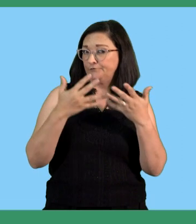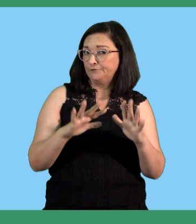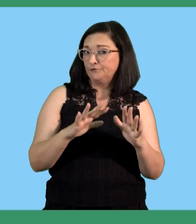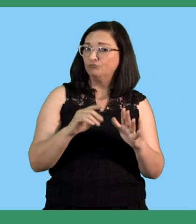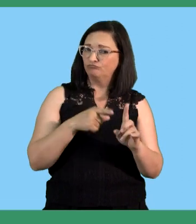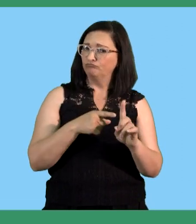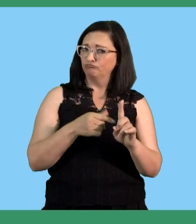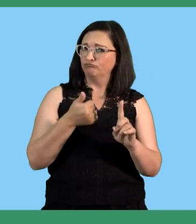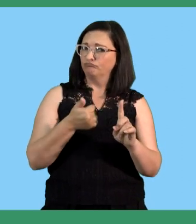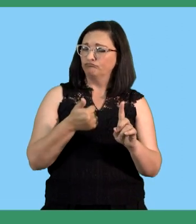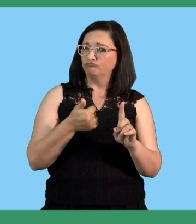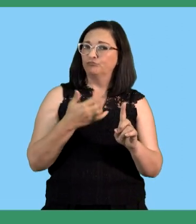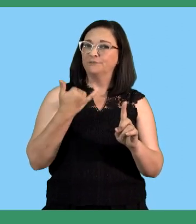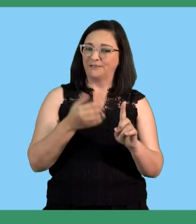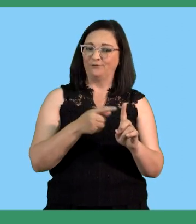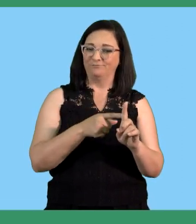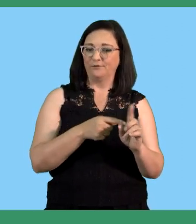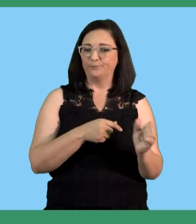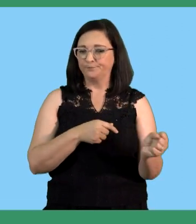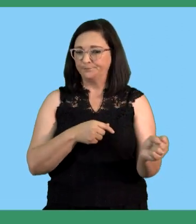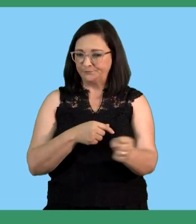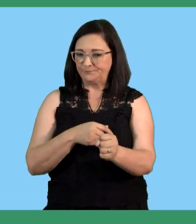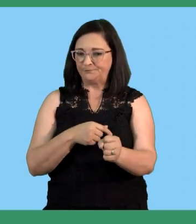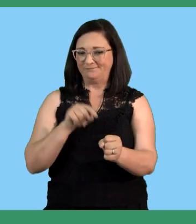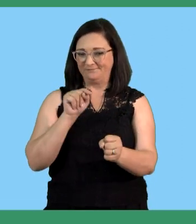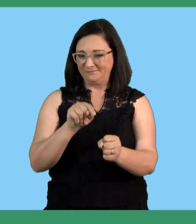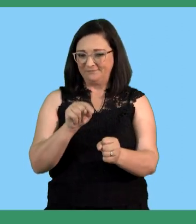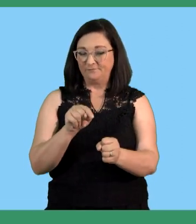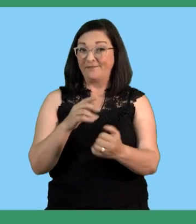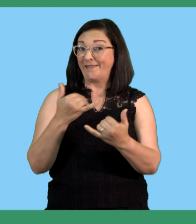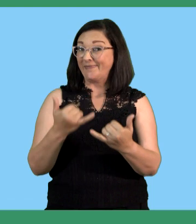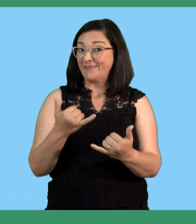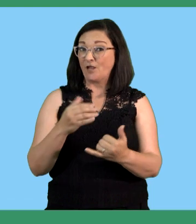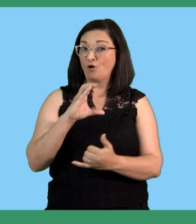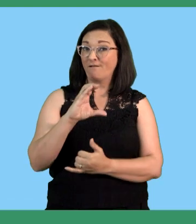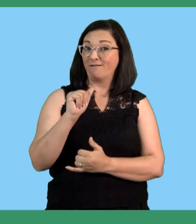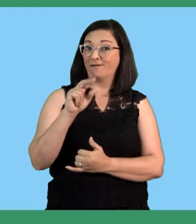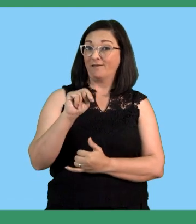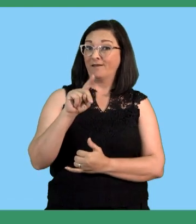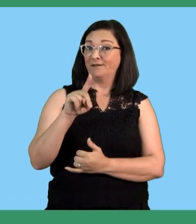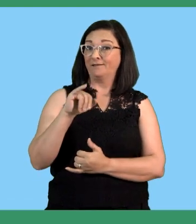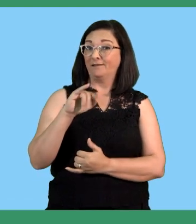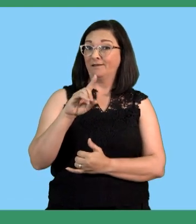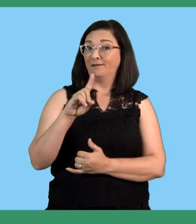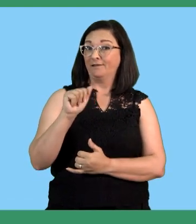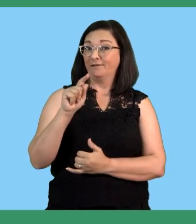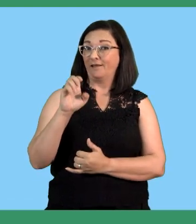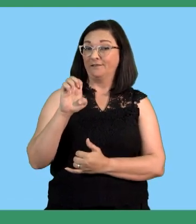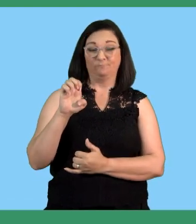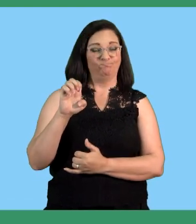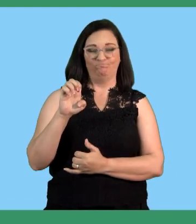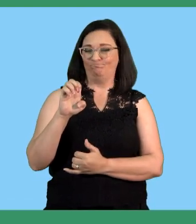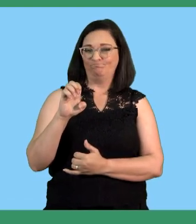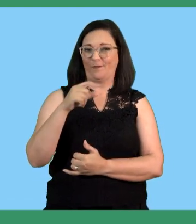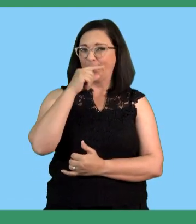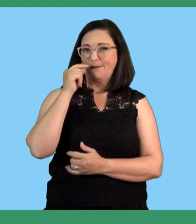you and you were a candidate. So now we are placing you. After placing you, you are no longer a candidate, but you are an